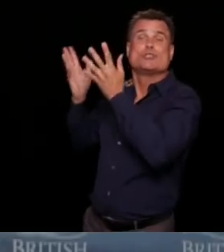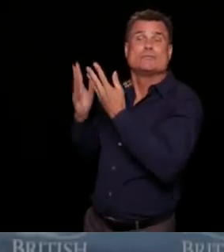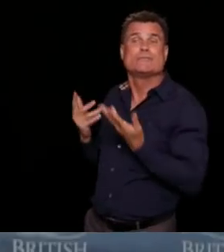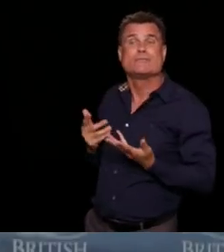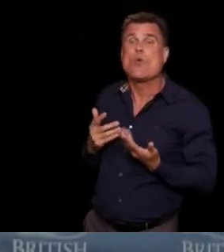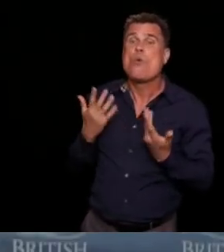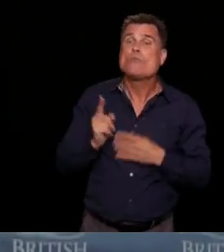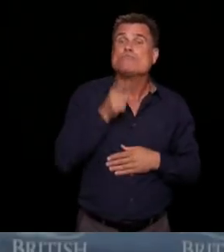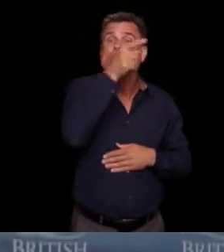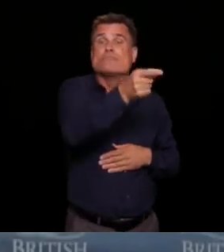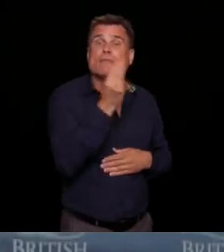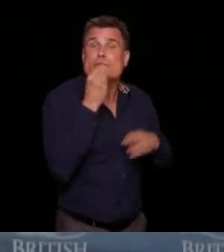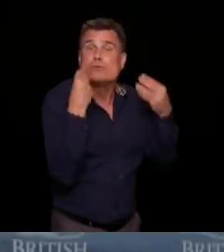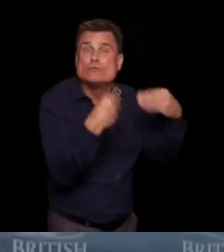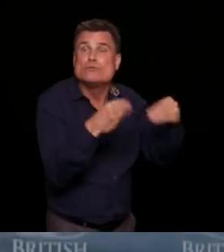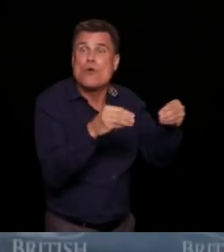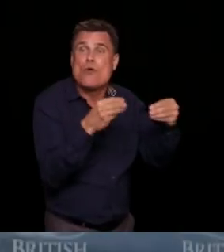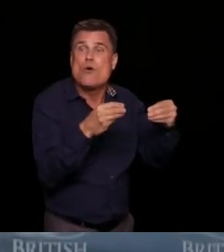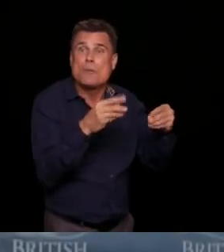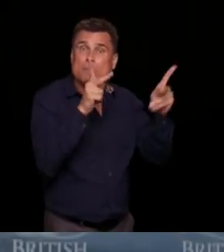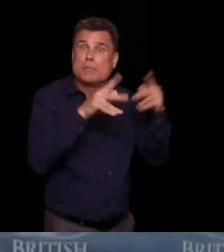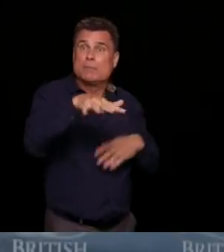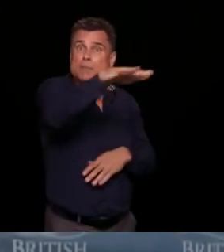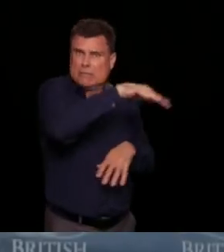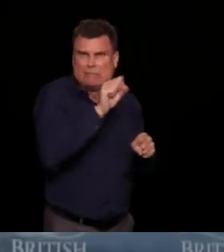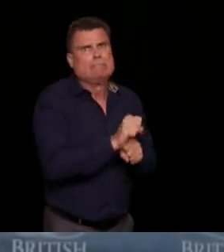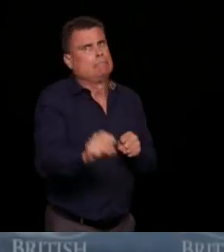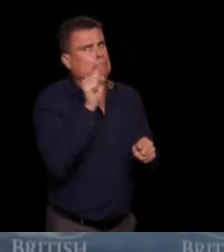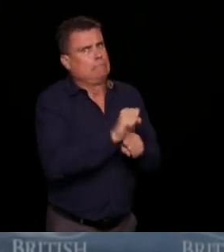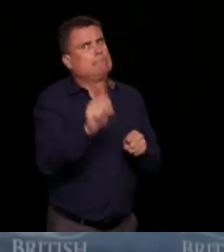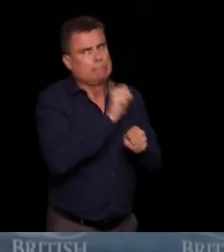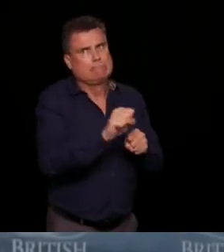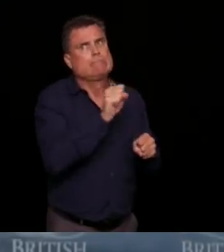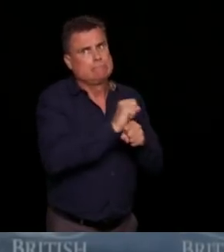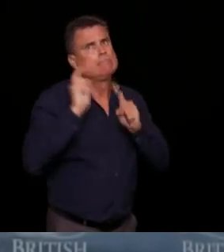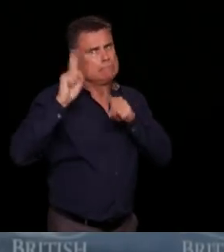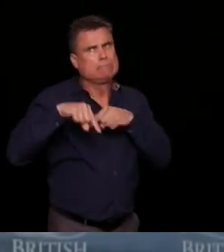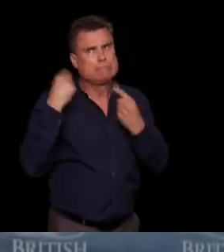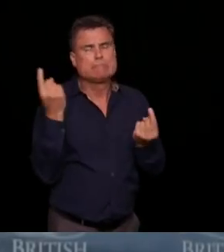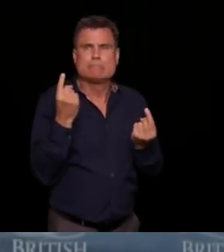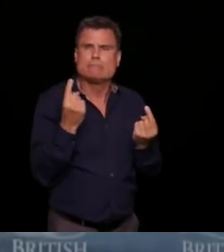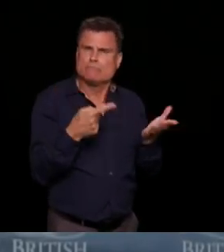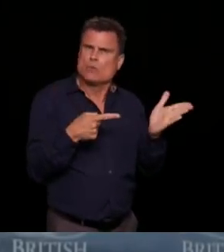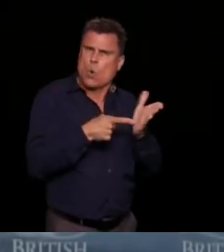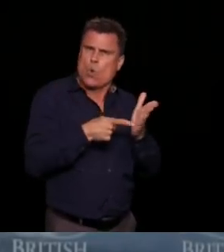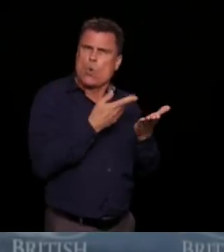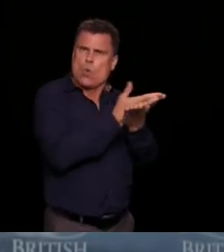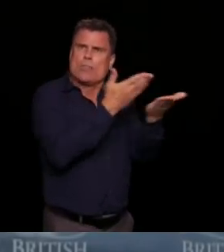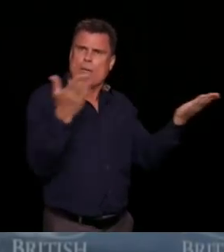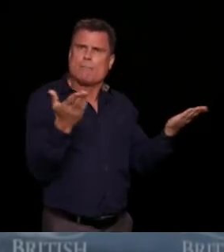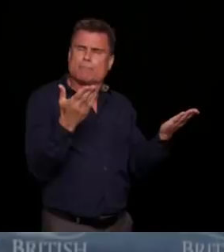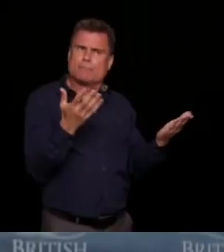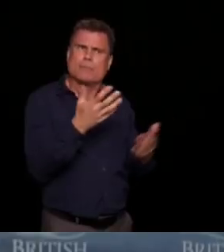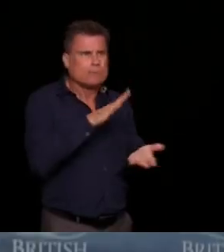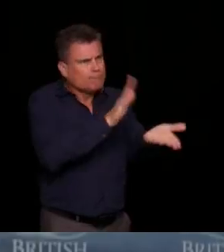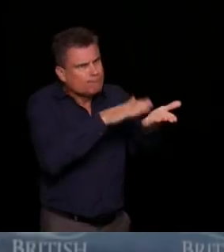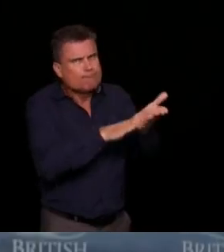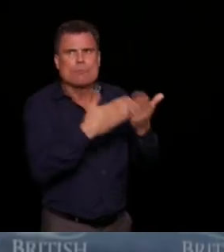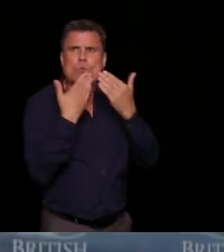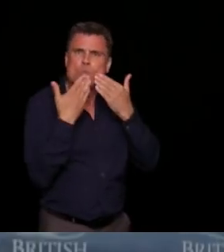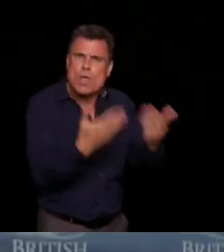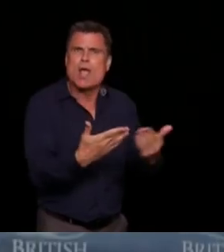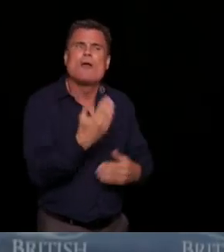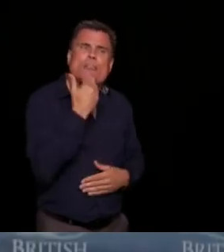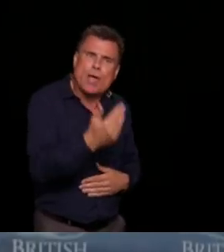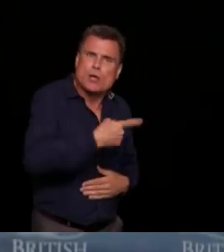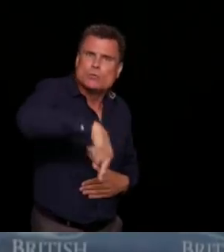people are working to keep us safe and have been from the beginning, and to whom we owe an extraordinary debt. Call or do a video connection